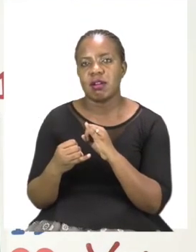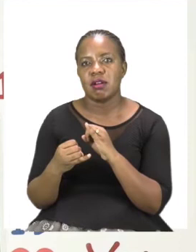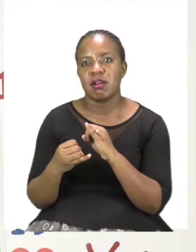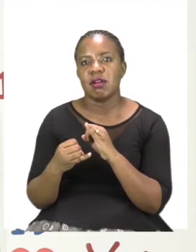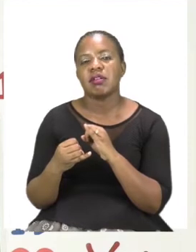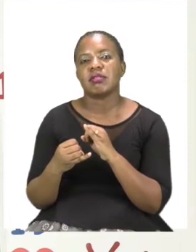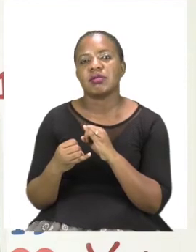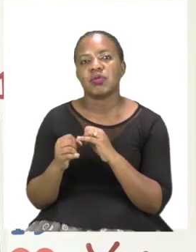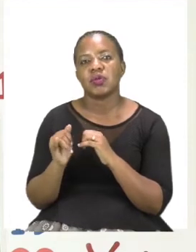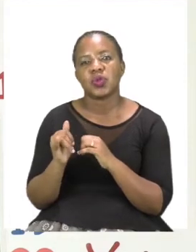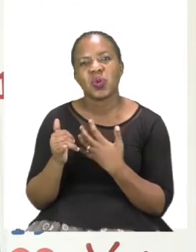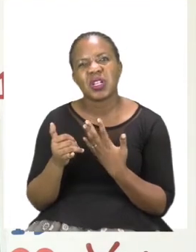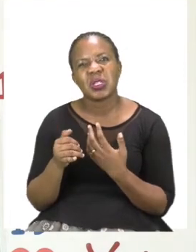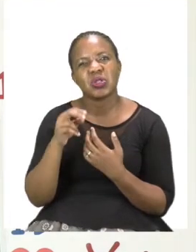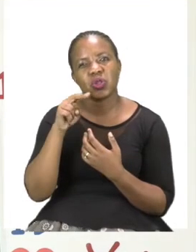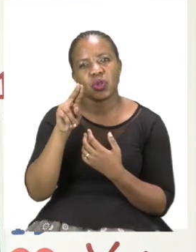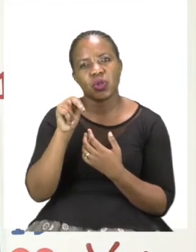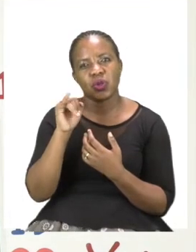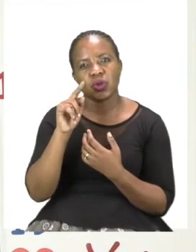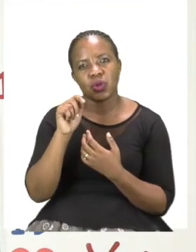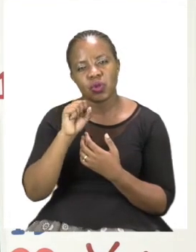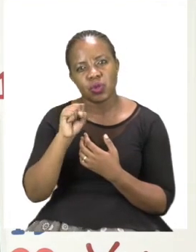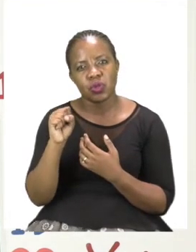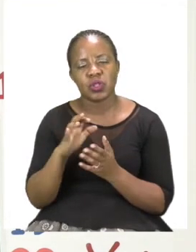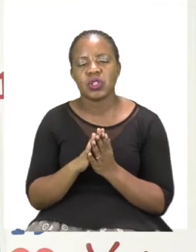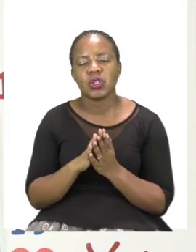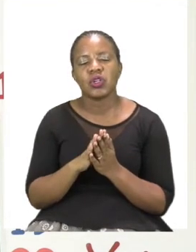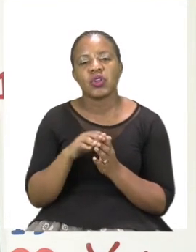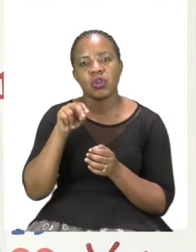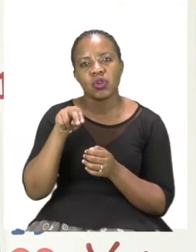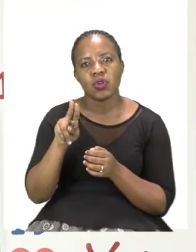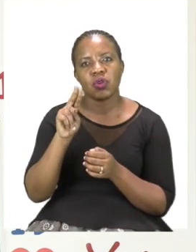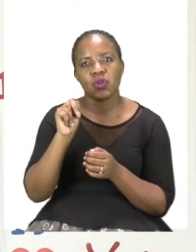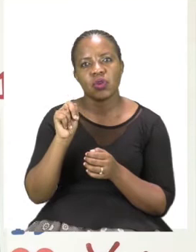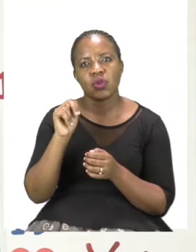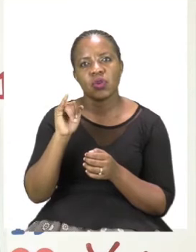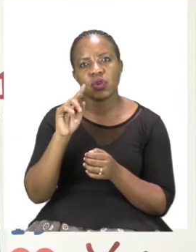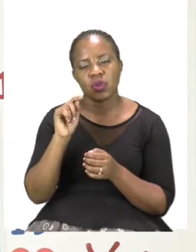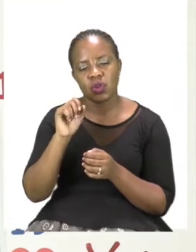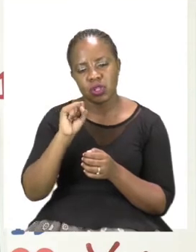do not have another digit. It is only 1